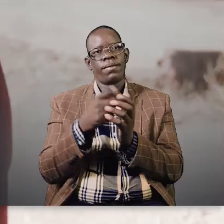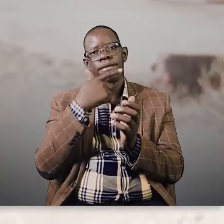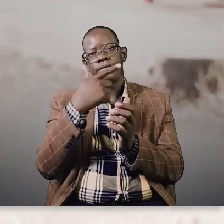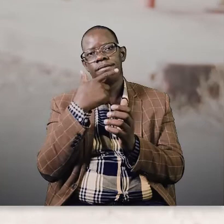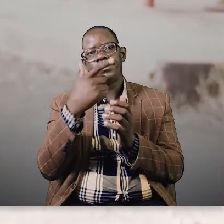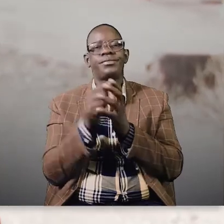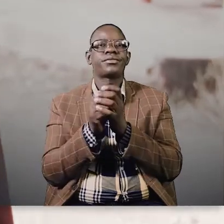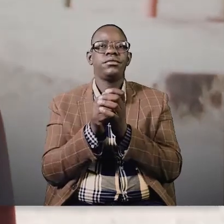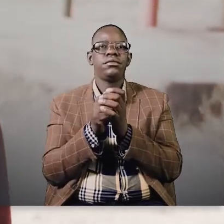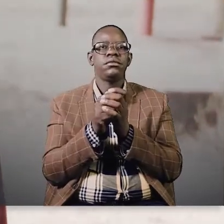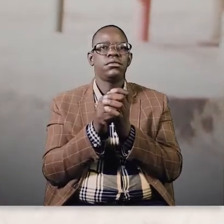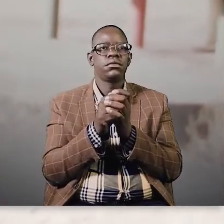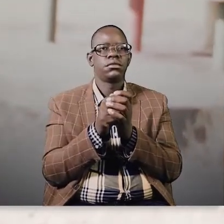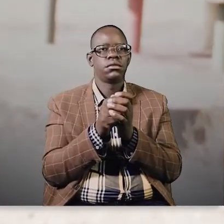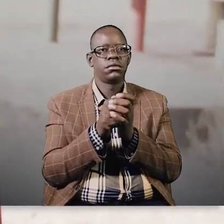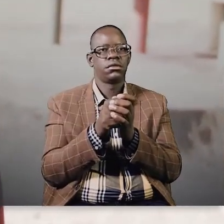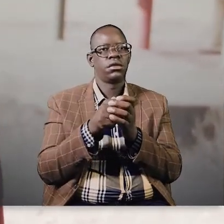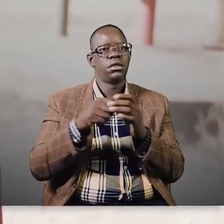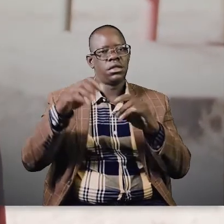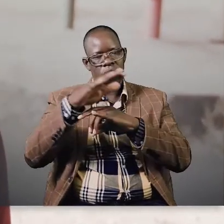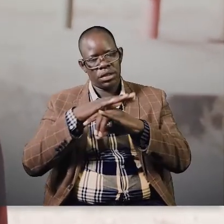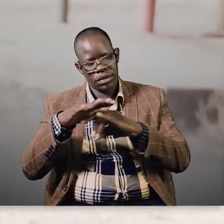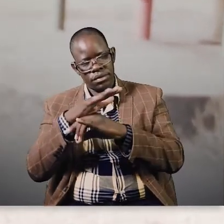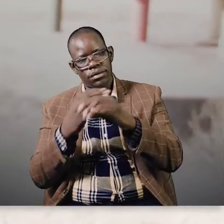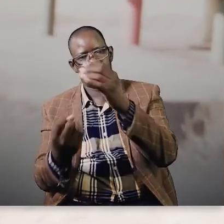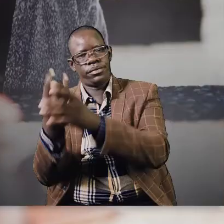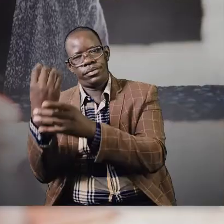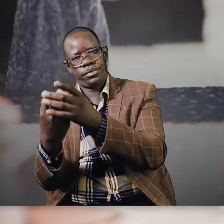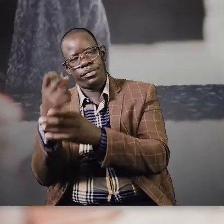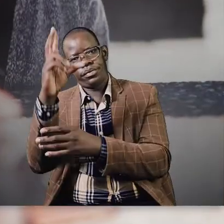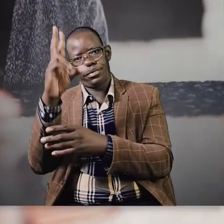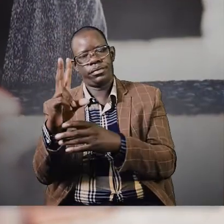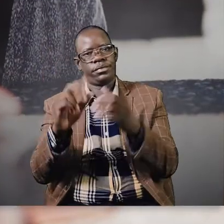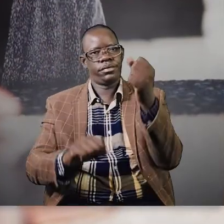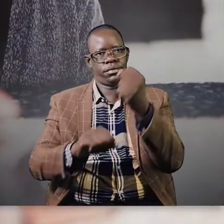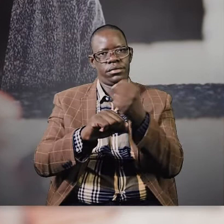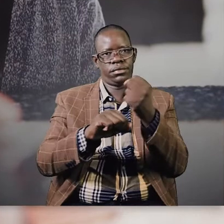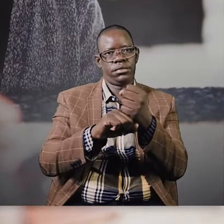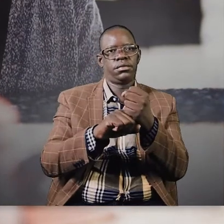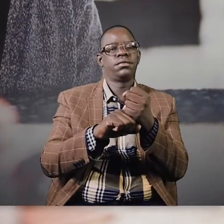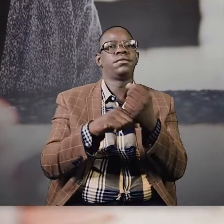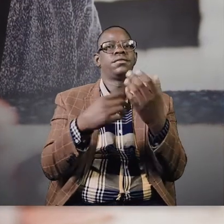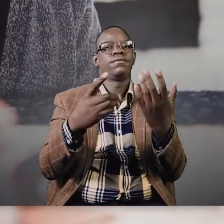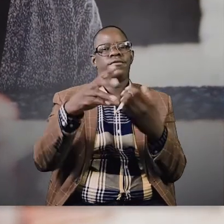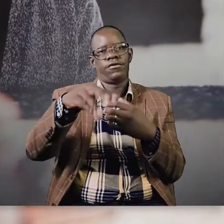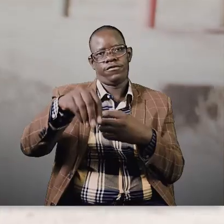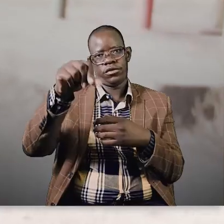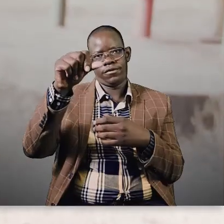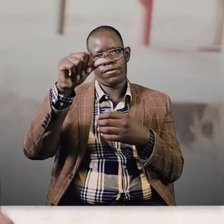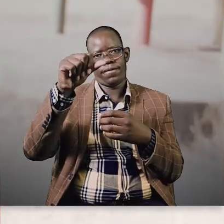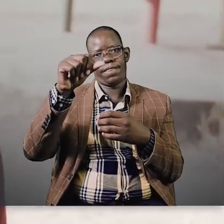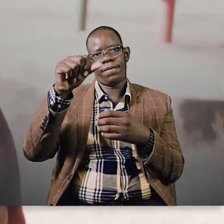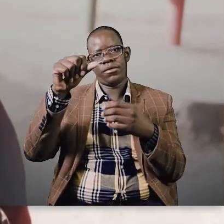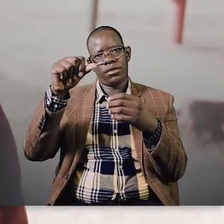you. You see, all animal, plant, and human life are supported by a very thin upper layer of soil.